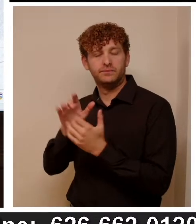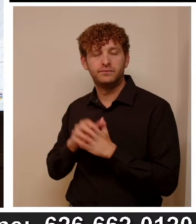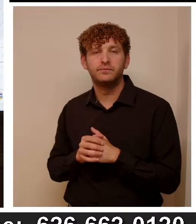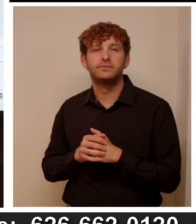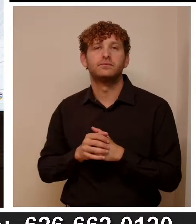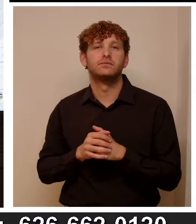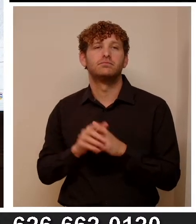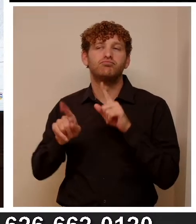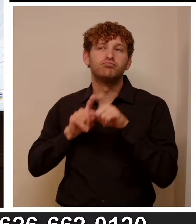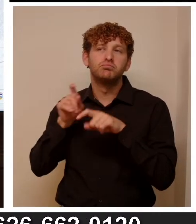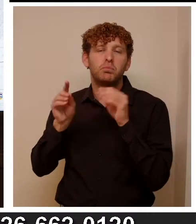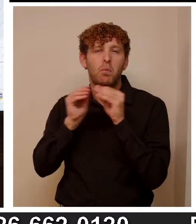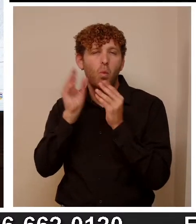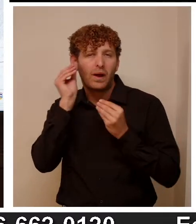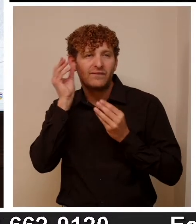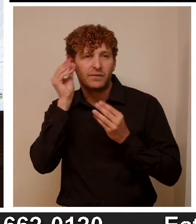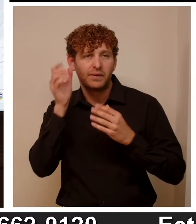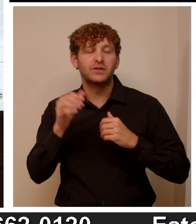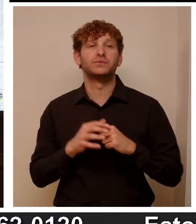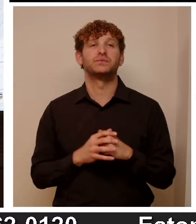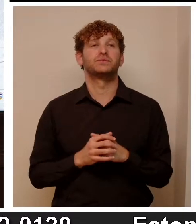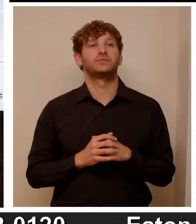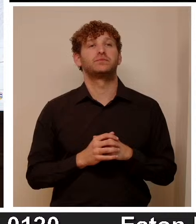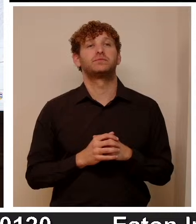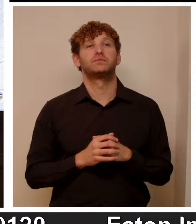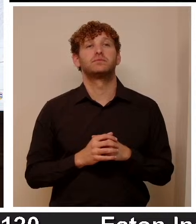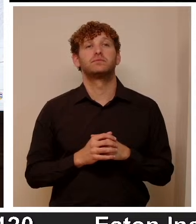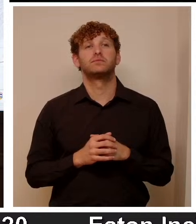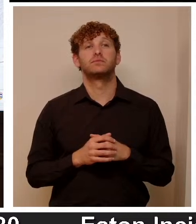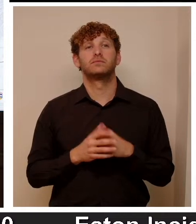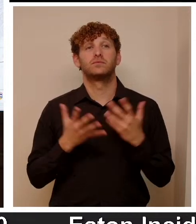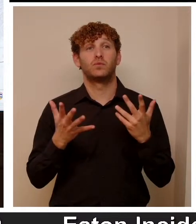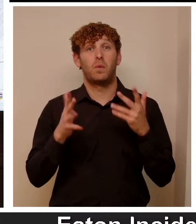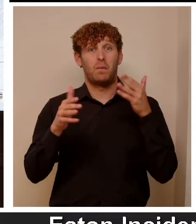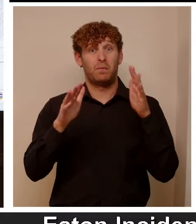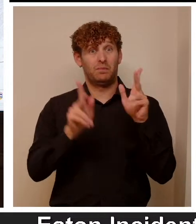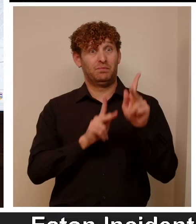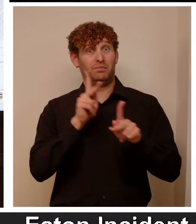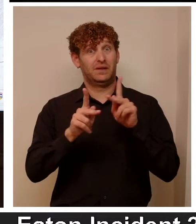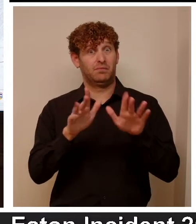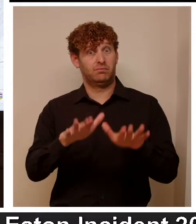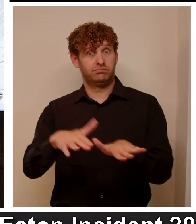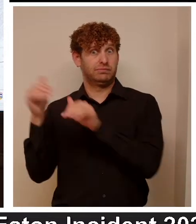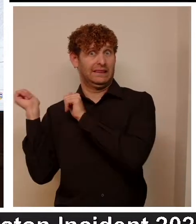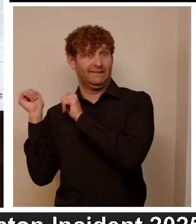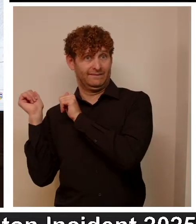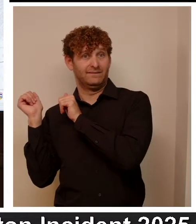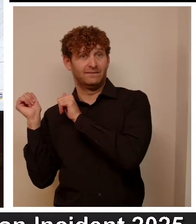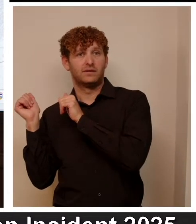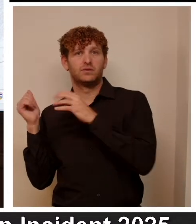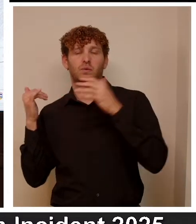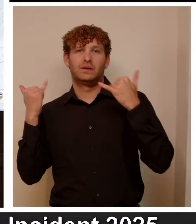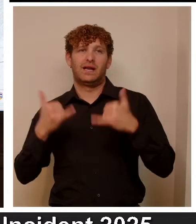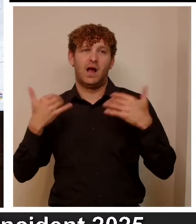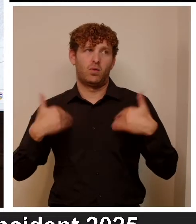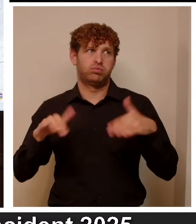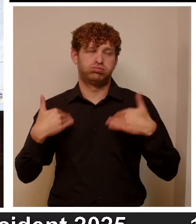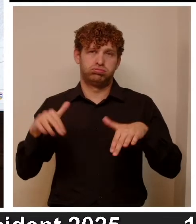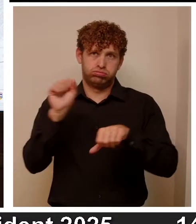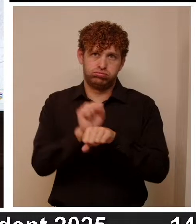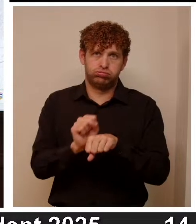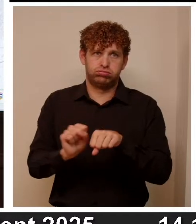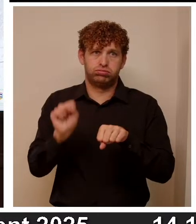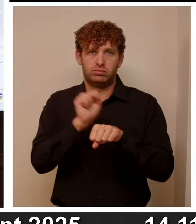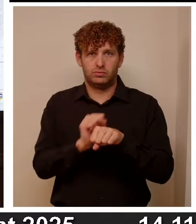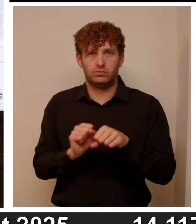Lastly, we know that some members of the public are still evacuated, and we want you to know that there is a massive coordinated effort to return you back to your